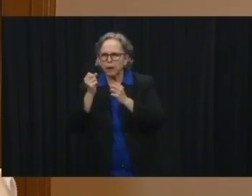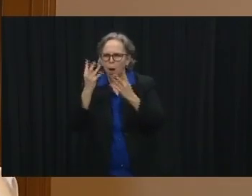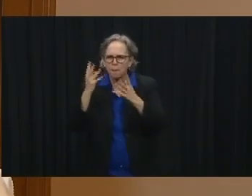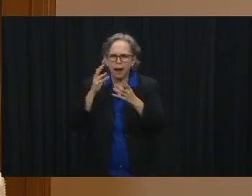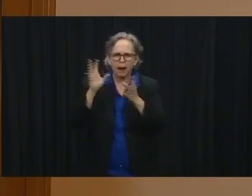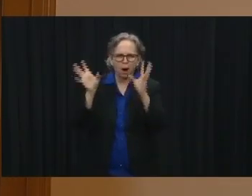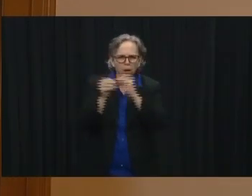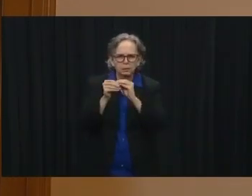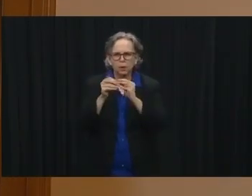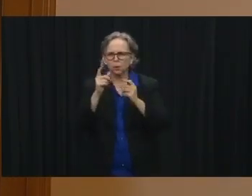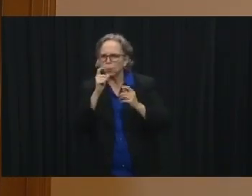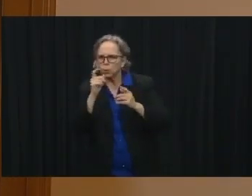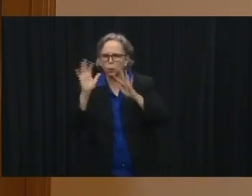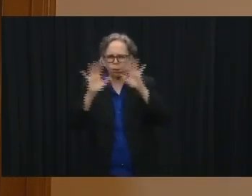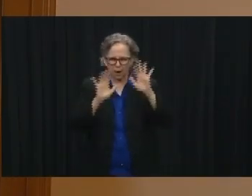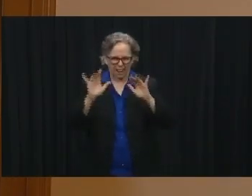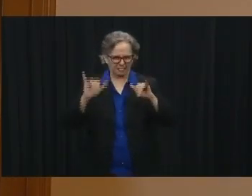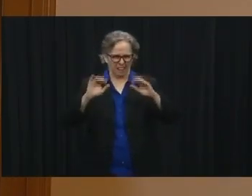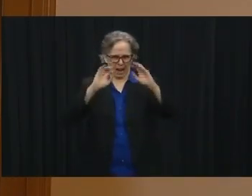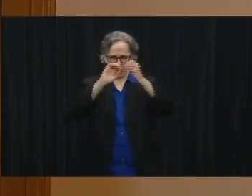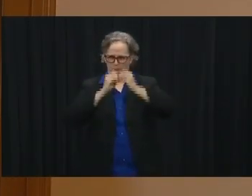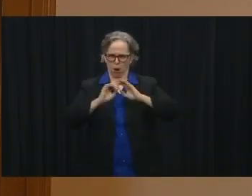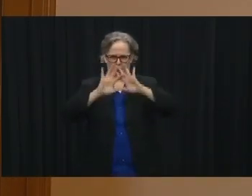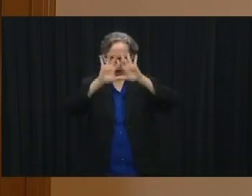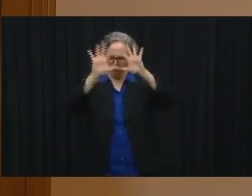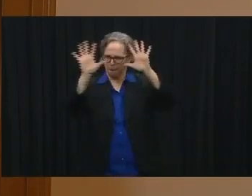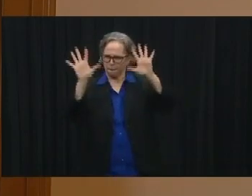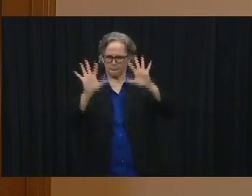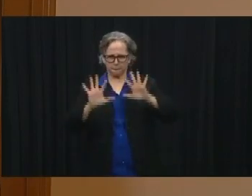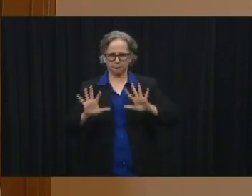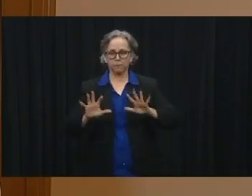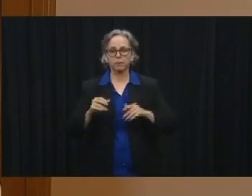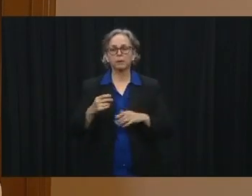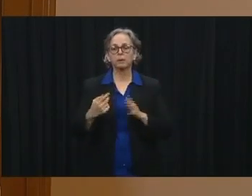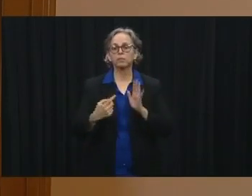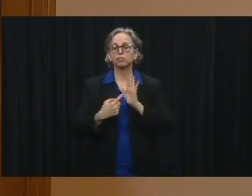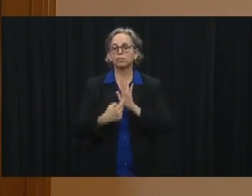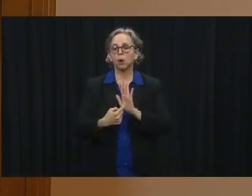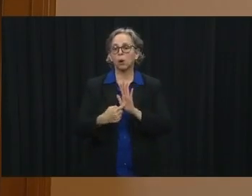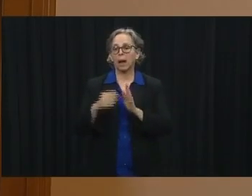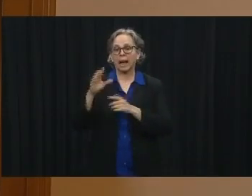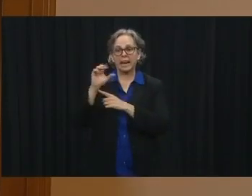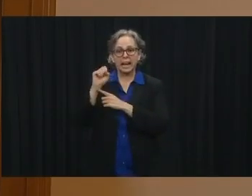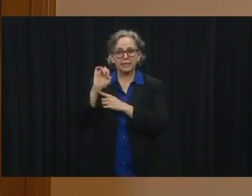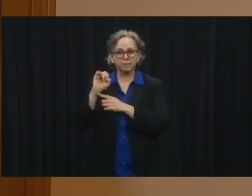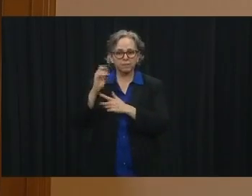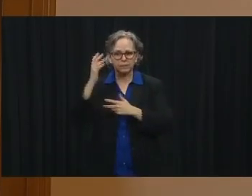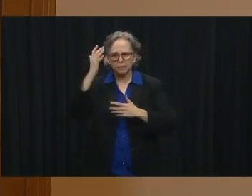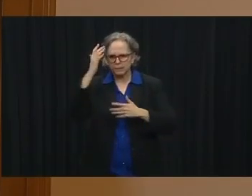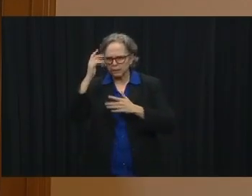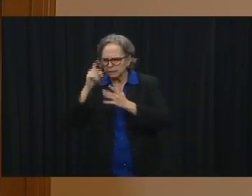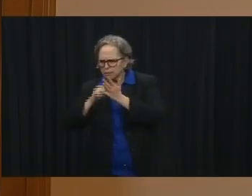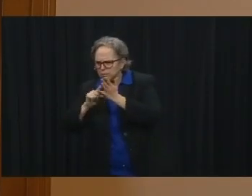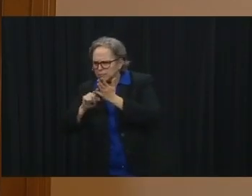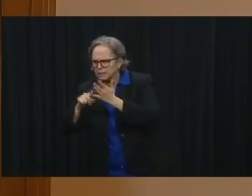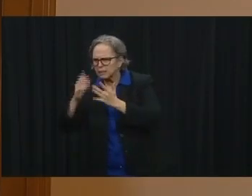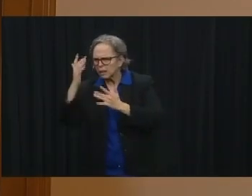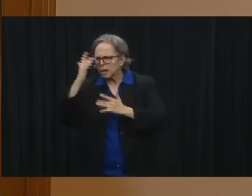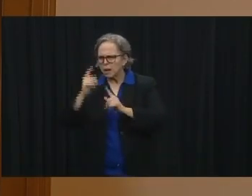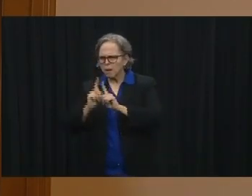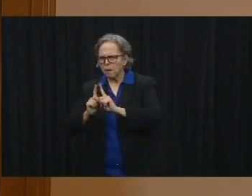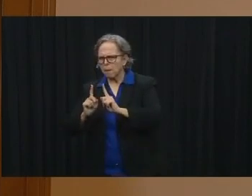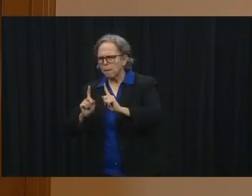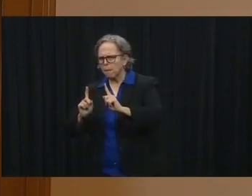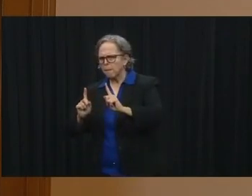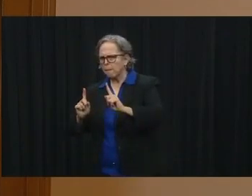our cases for the disease detectives and people who are following this. We're doing the symptom onset date, so the actual